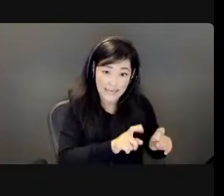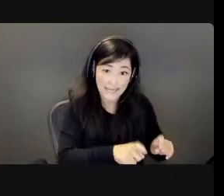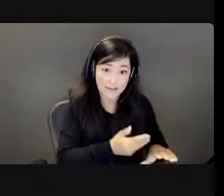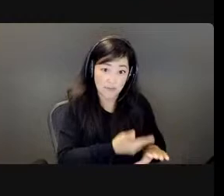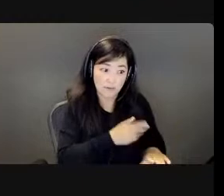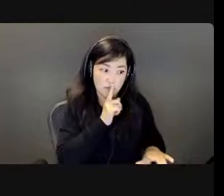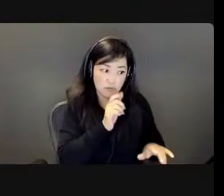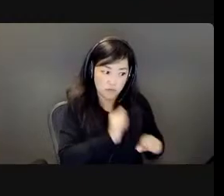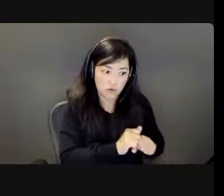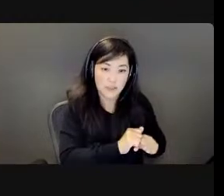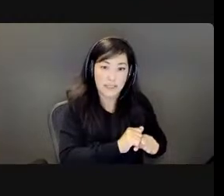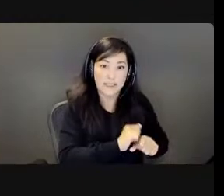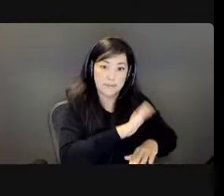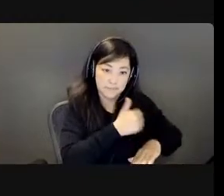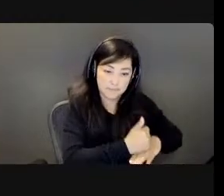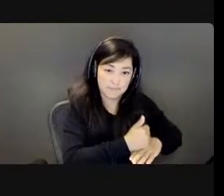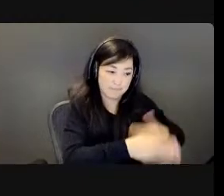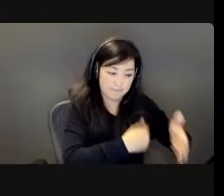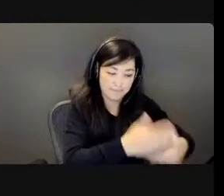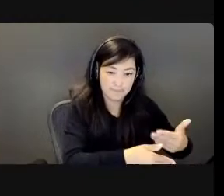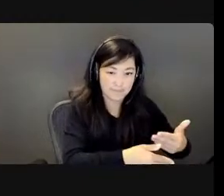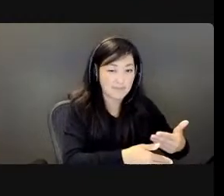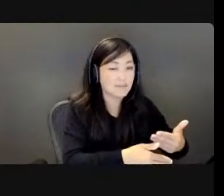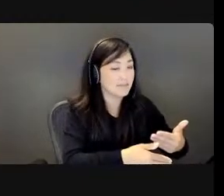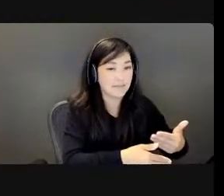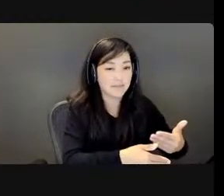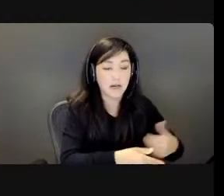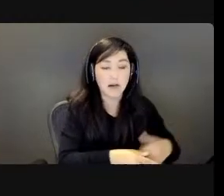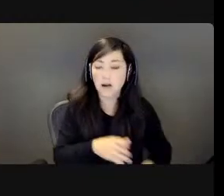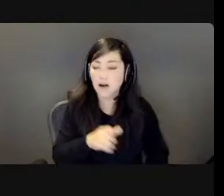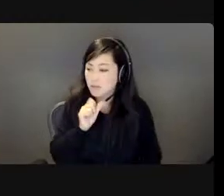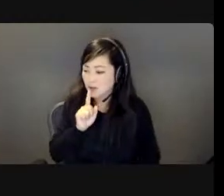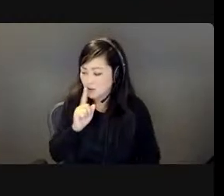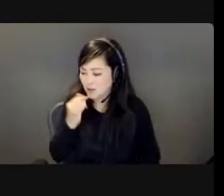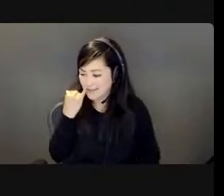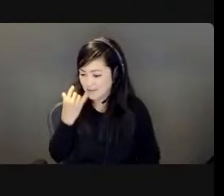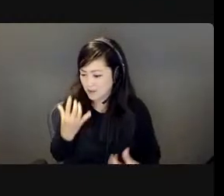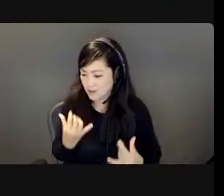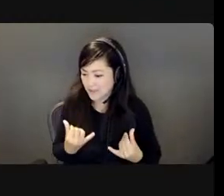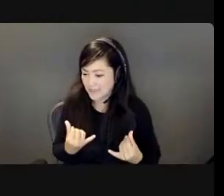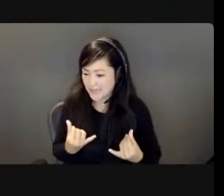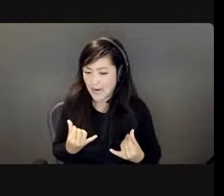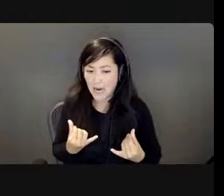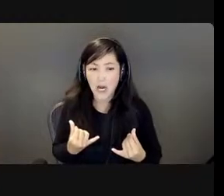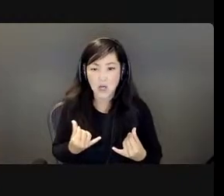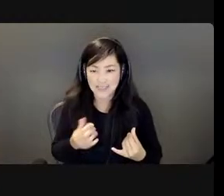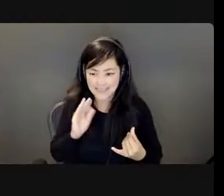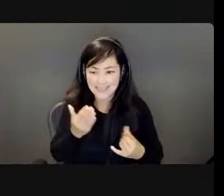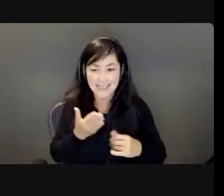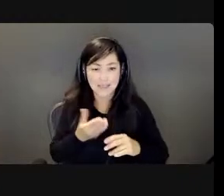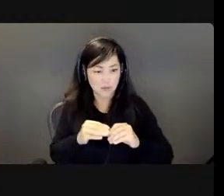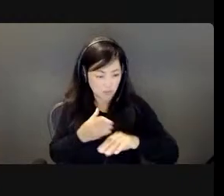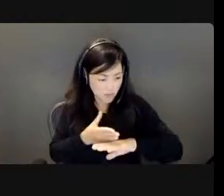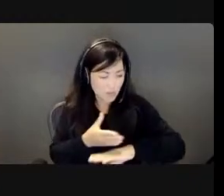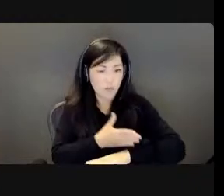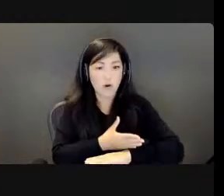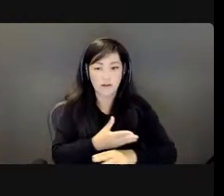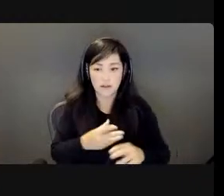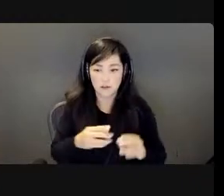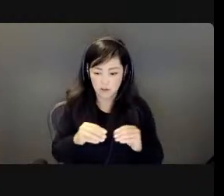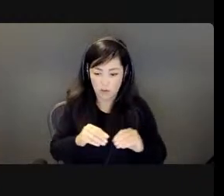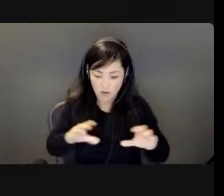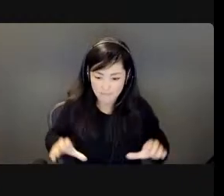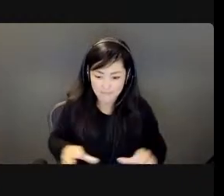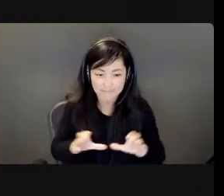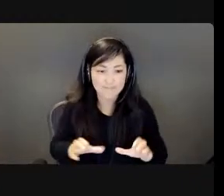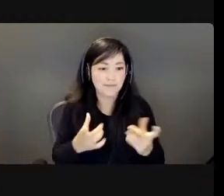think now, I don't know if now is right now is a better movement right now, or that there is more action and more